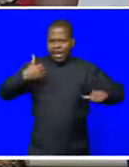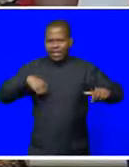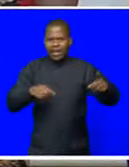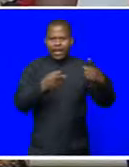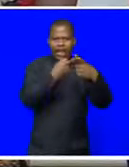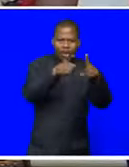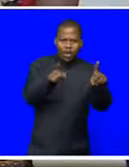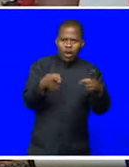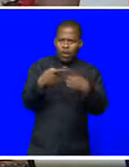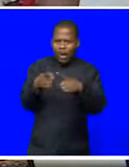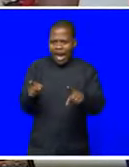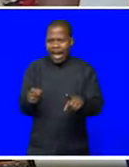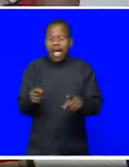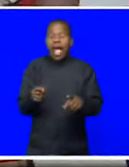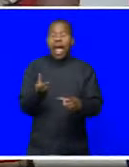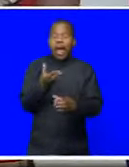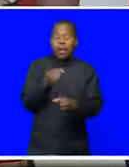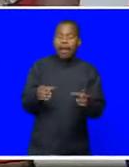between ourselves,